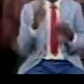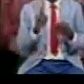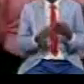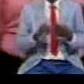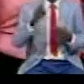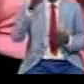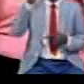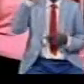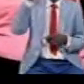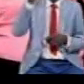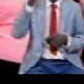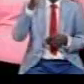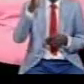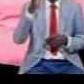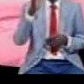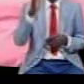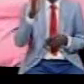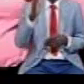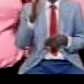voice to